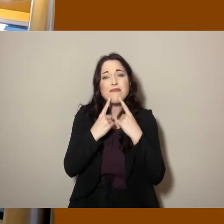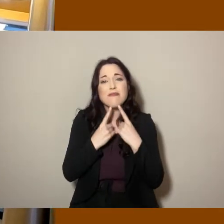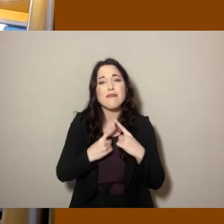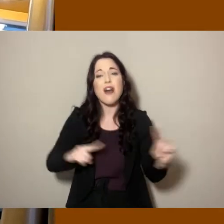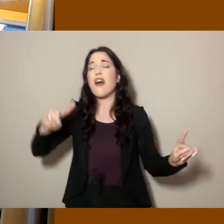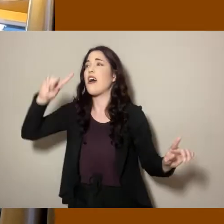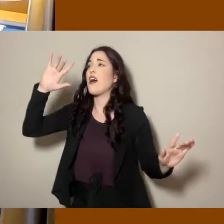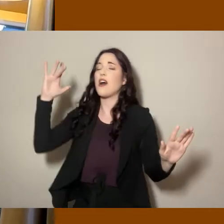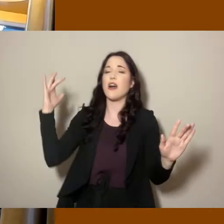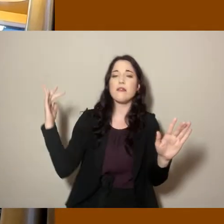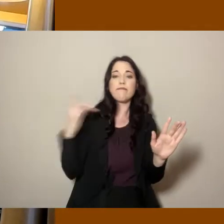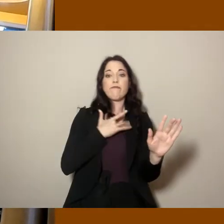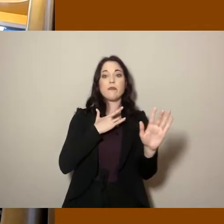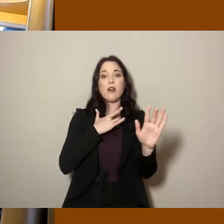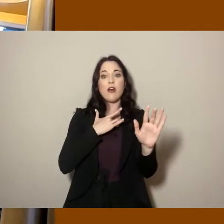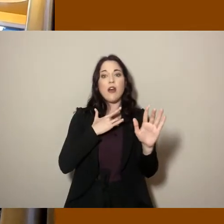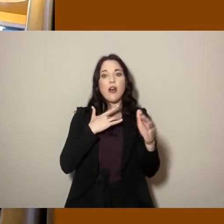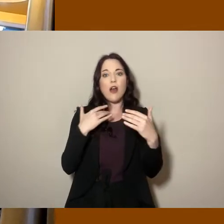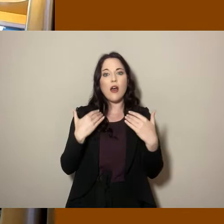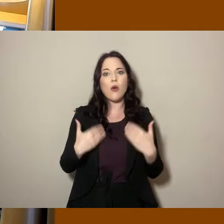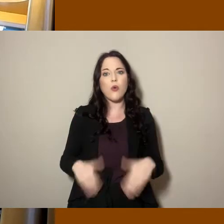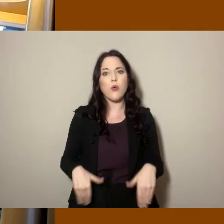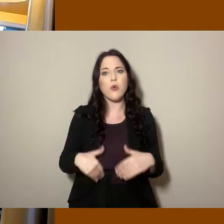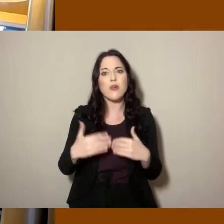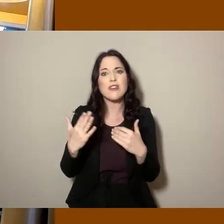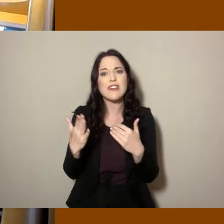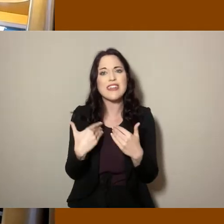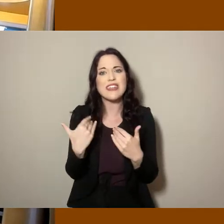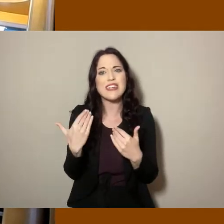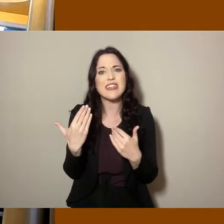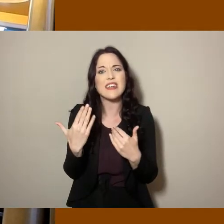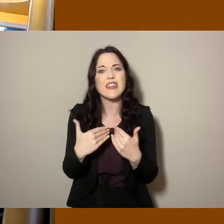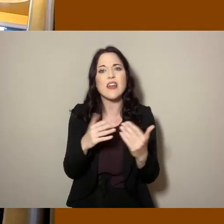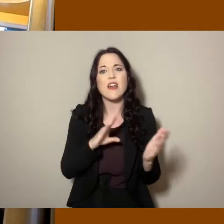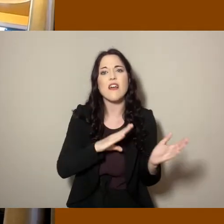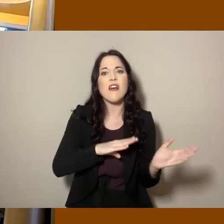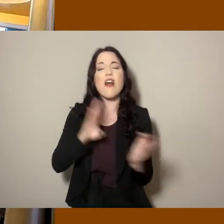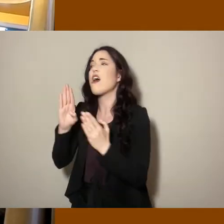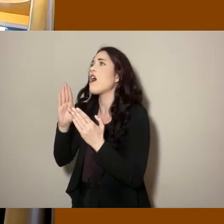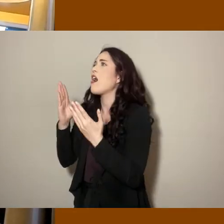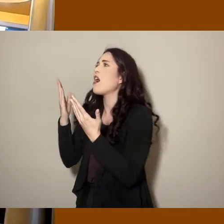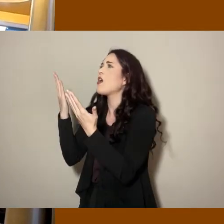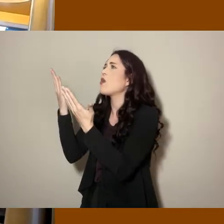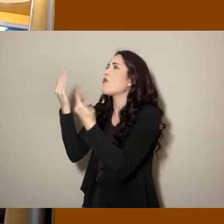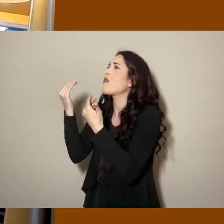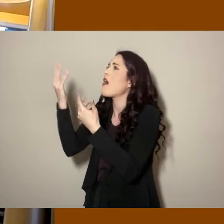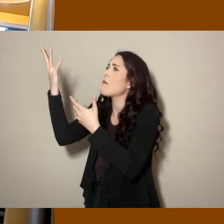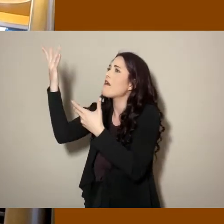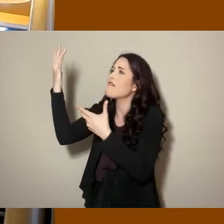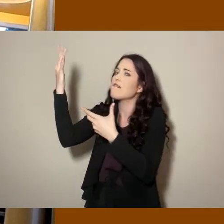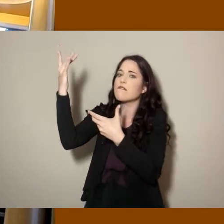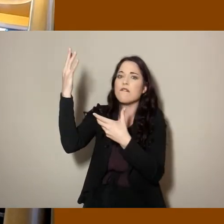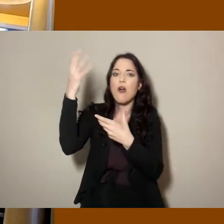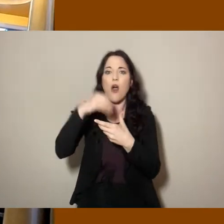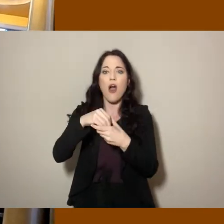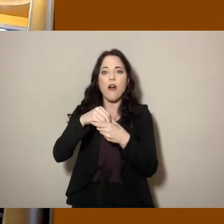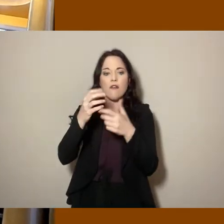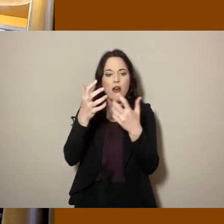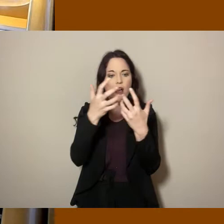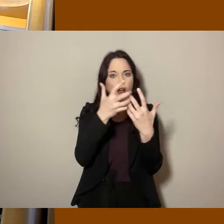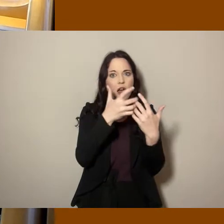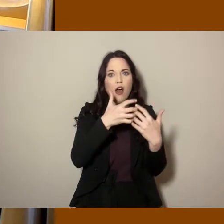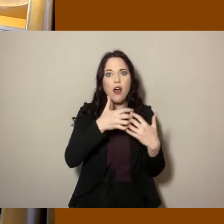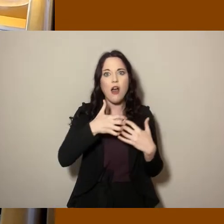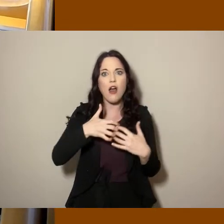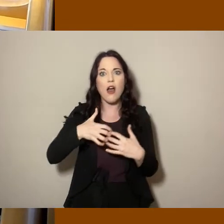the answer was easy, as just asking you in. And I'm so sure